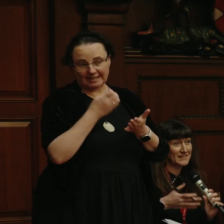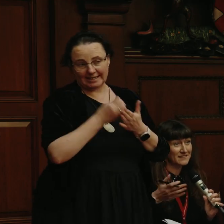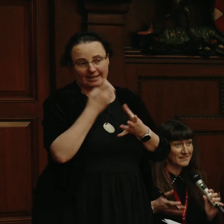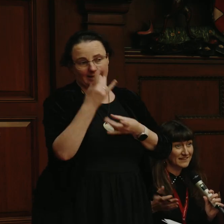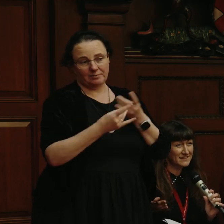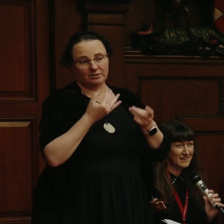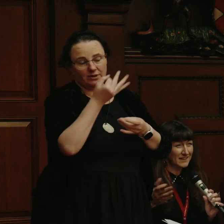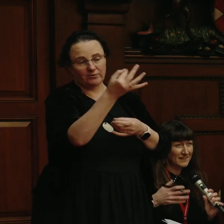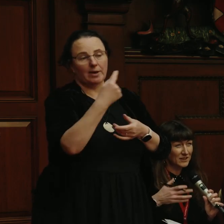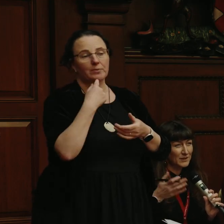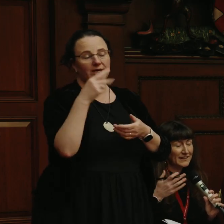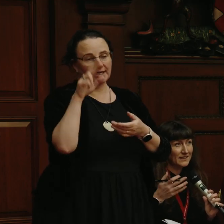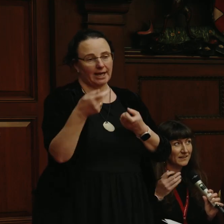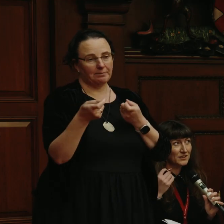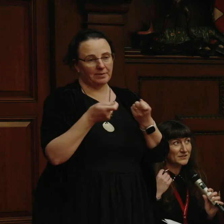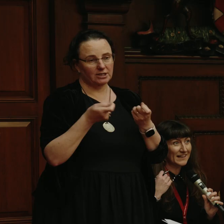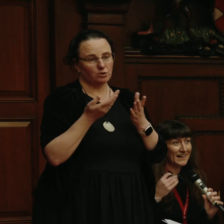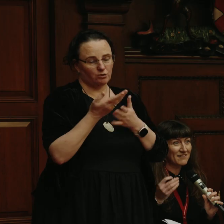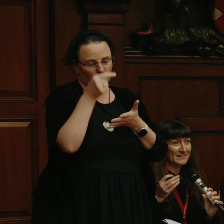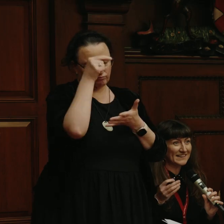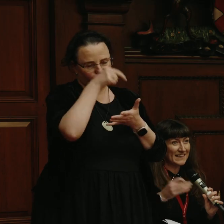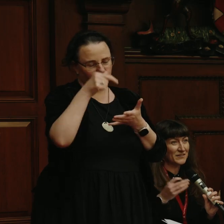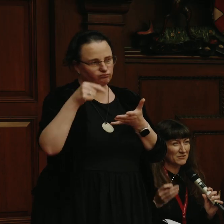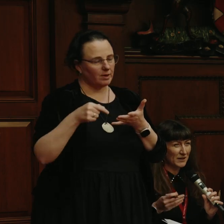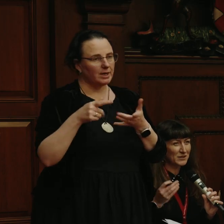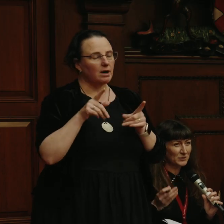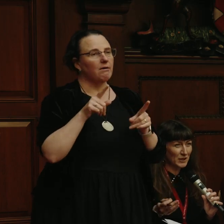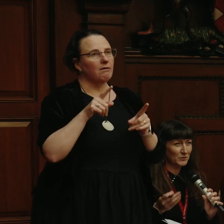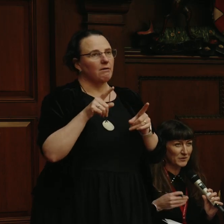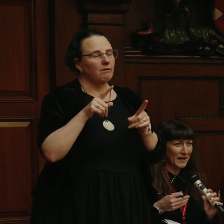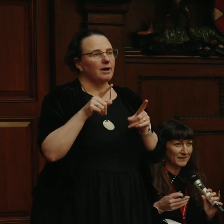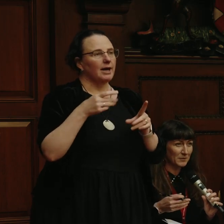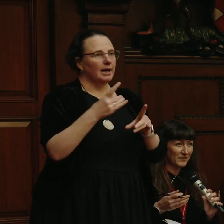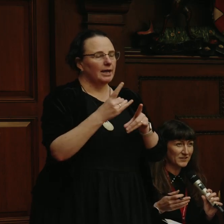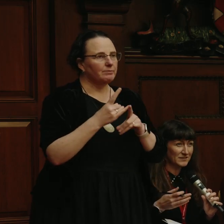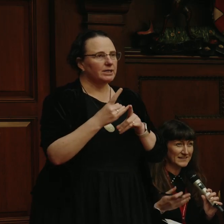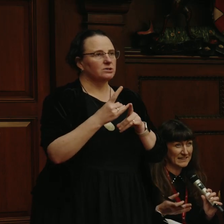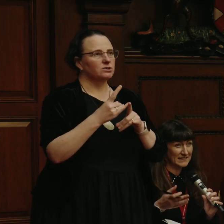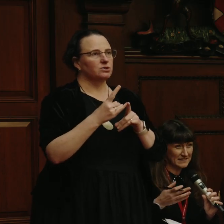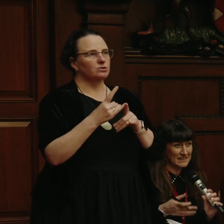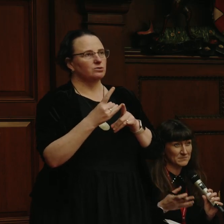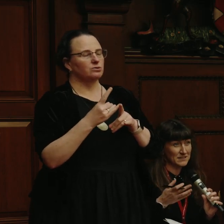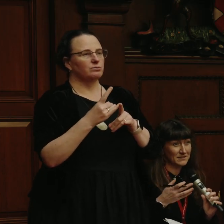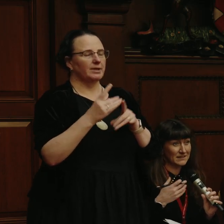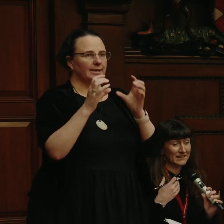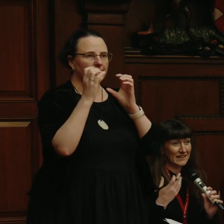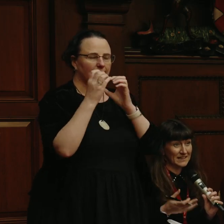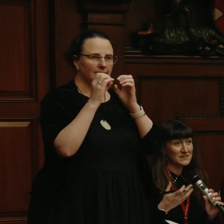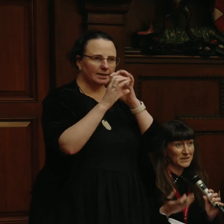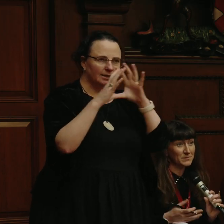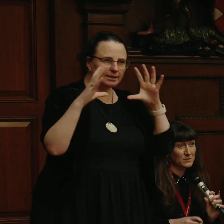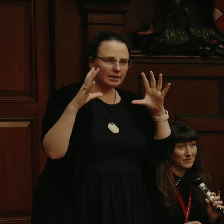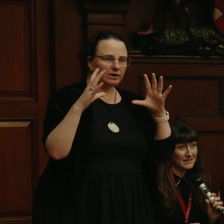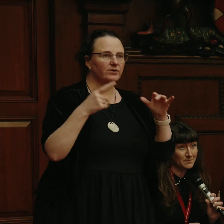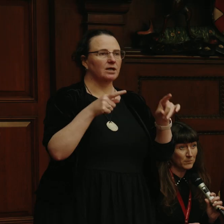future, but these are the things that are, so I think just the clarity even around the unknown from healthcare professionals did seem to